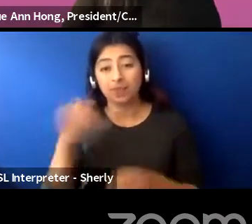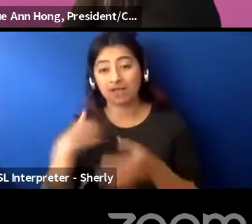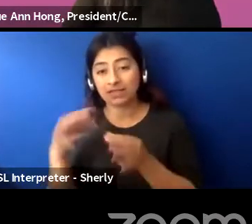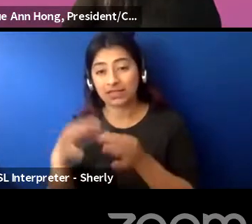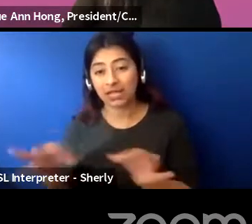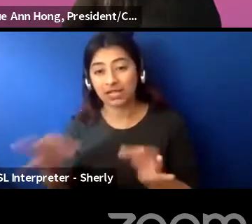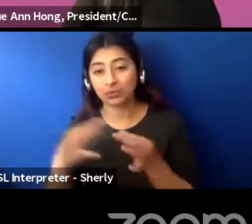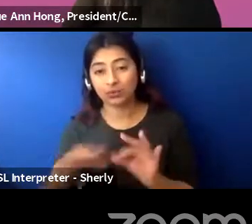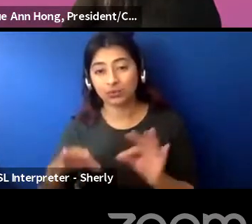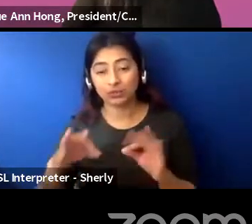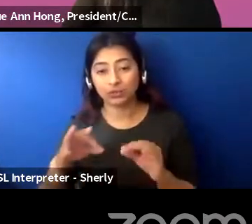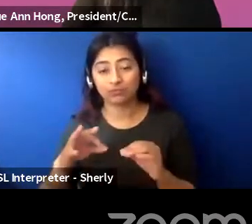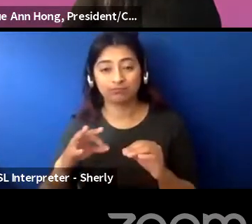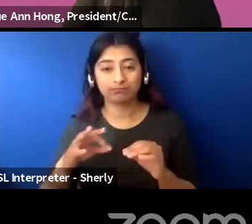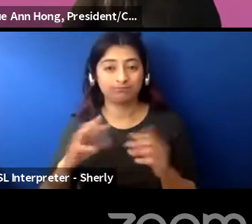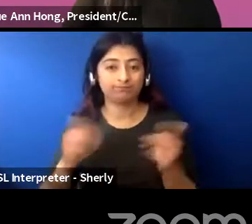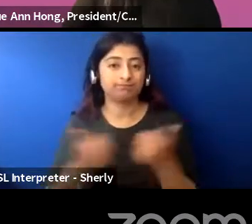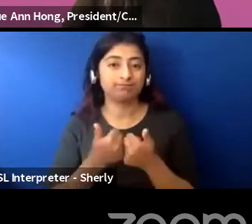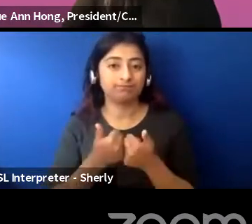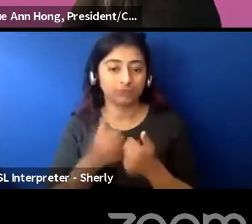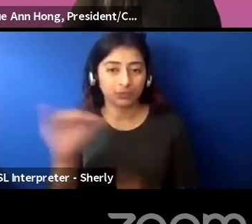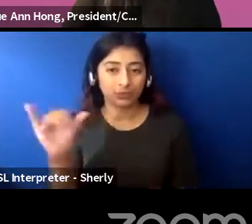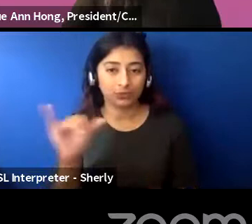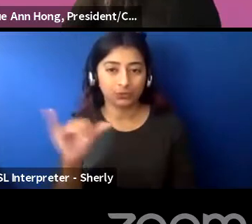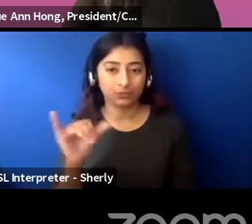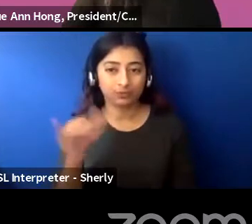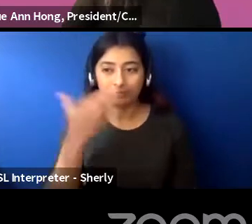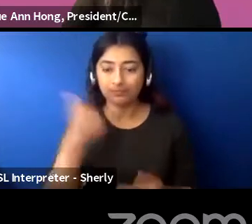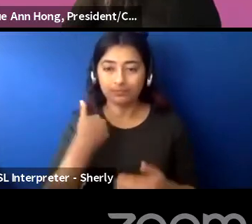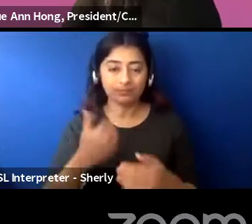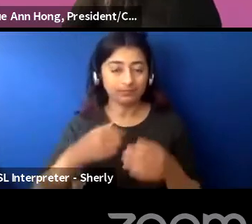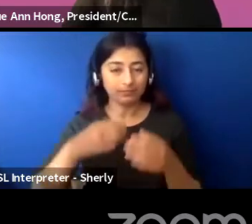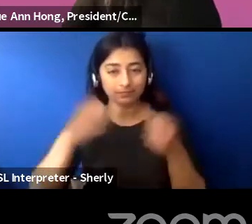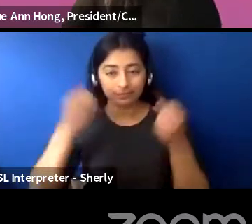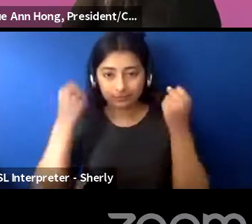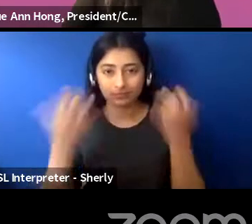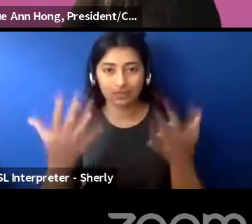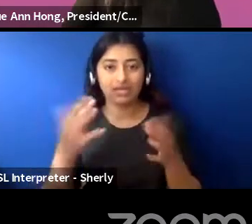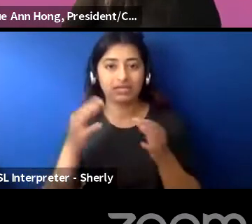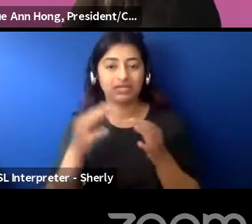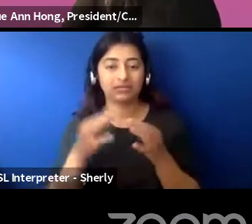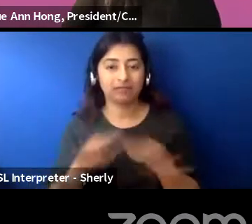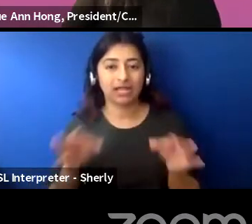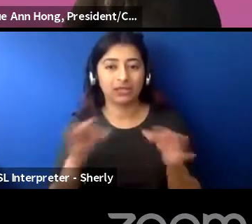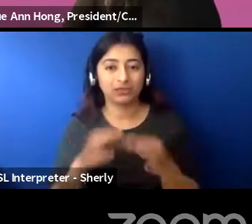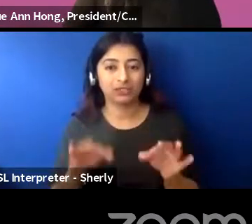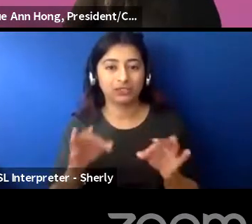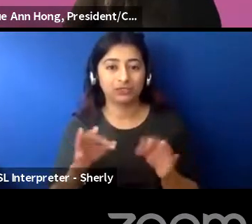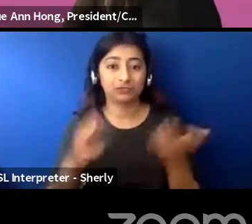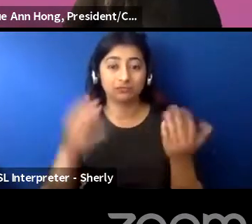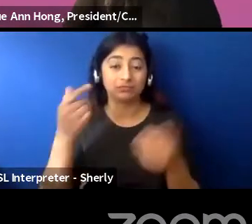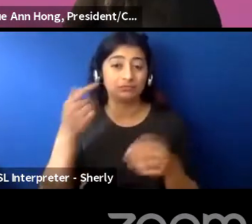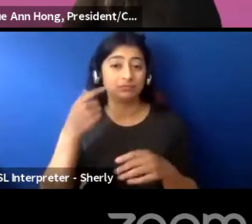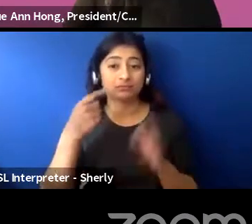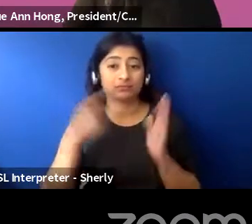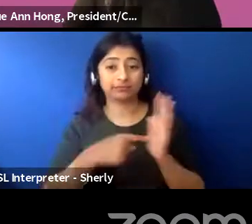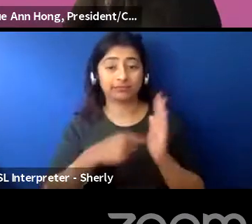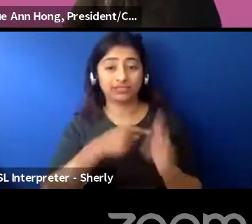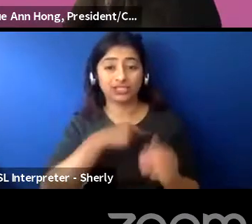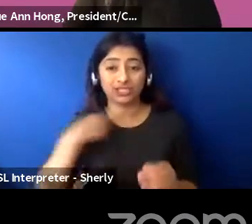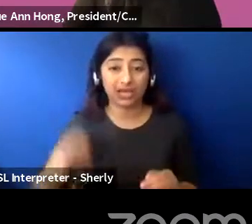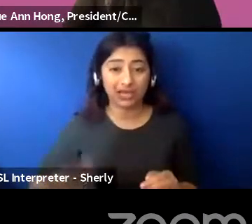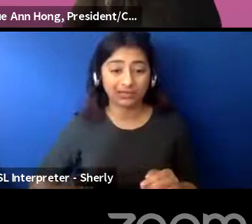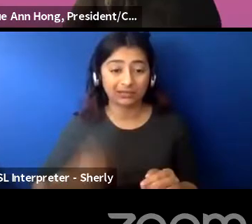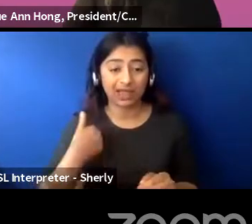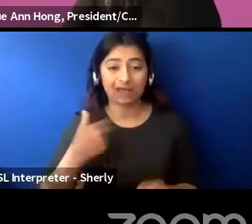well, because we have many different languages, especially like if you even take the Chinese language, there's